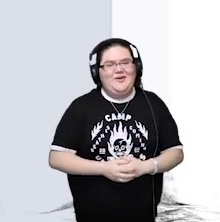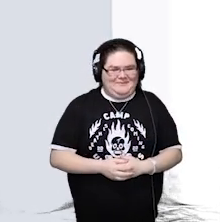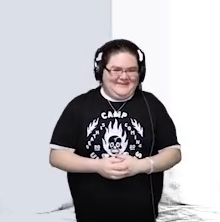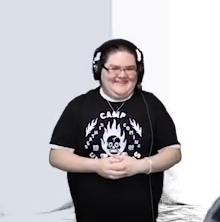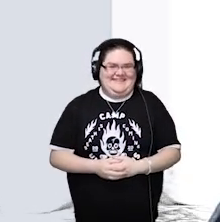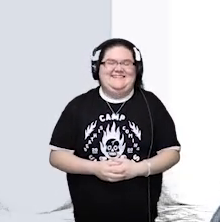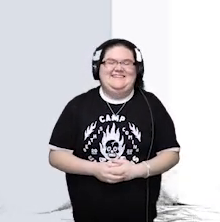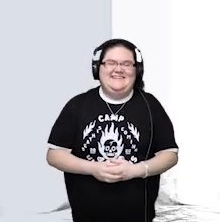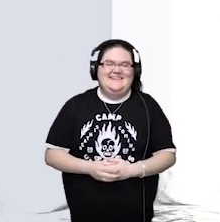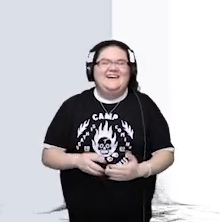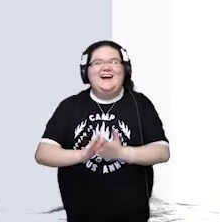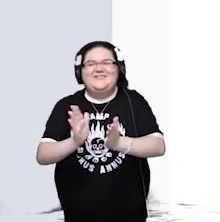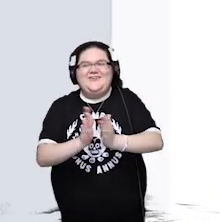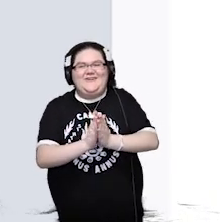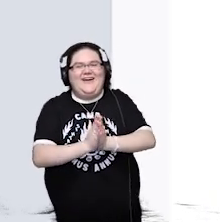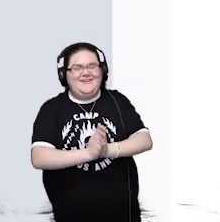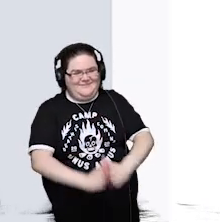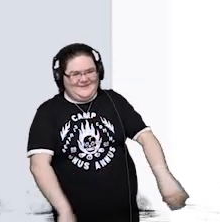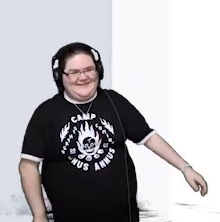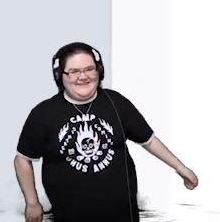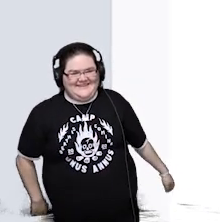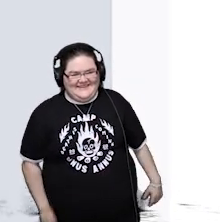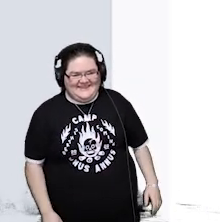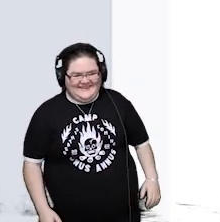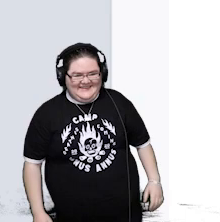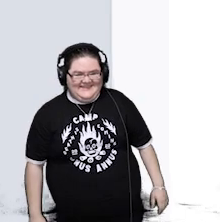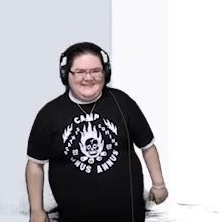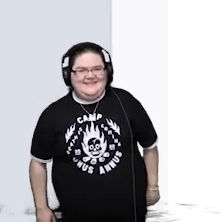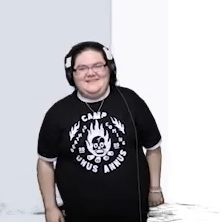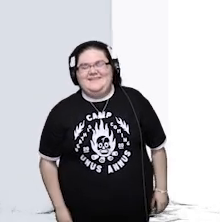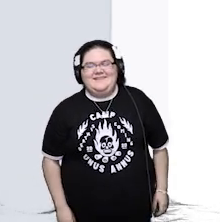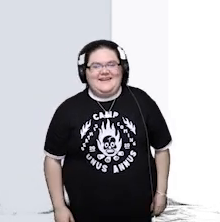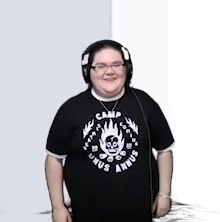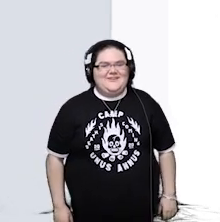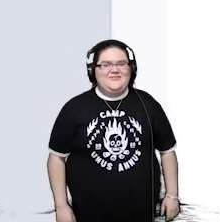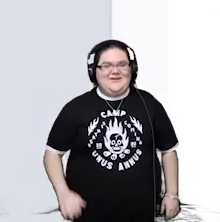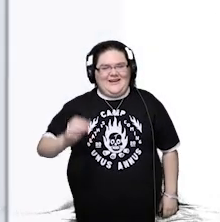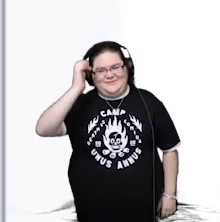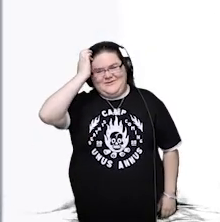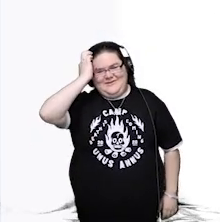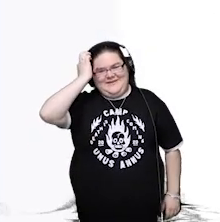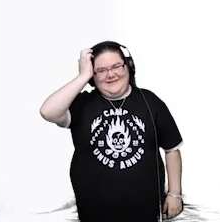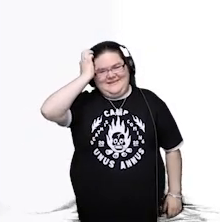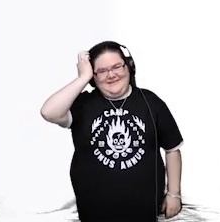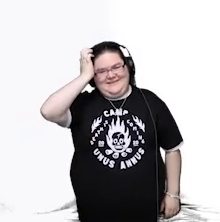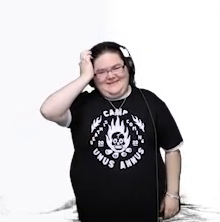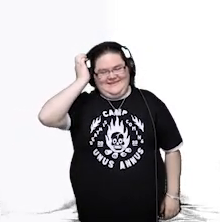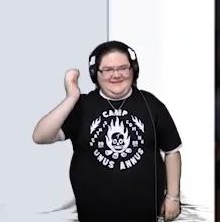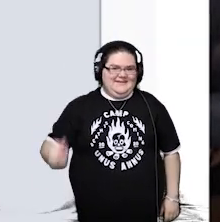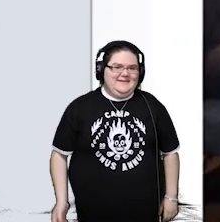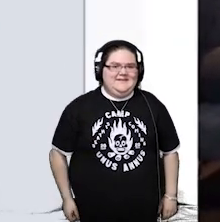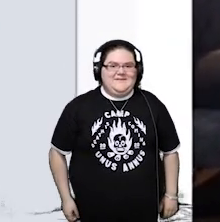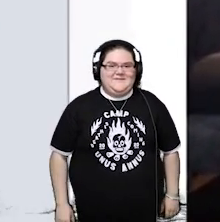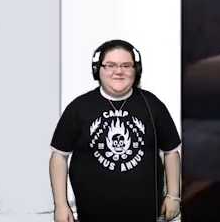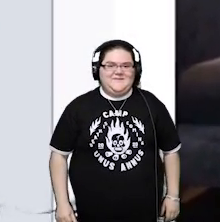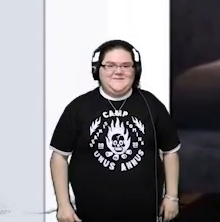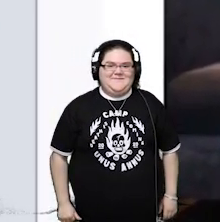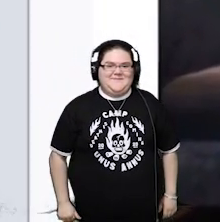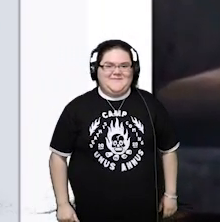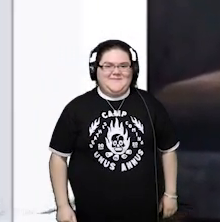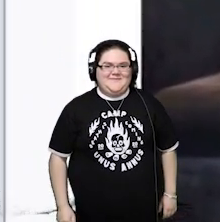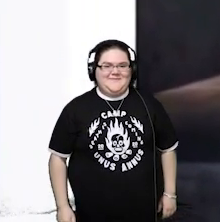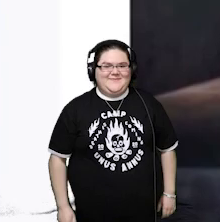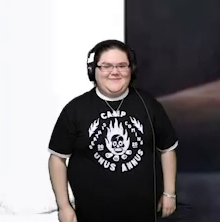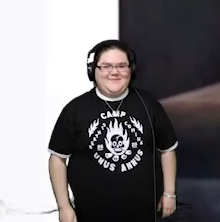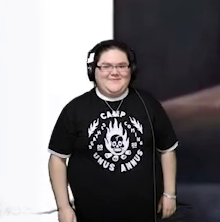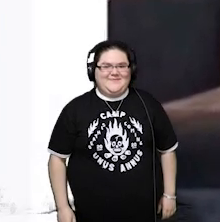That's me. I help. Half the US viewership to UK. I tried to help. I guess that means there's plenty of room for growth, which is very exciting. I tried to help. Here we go. Let's make this happen. You know what? With the momentum